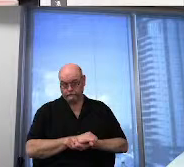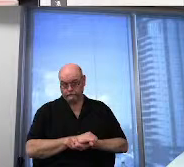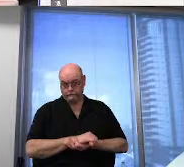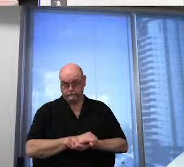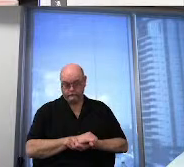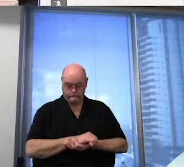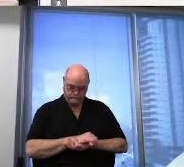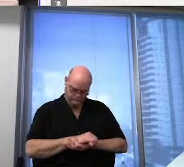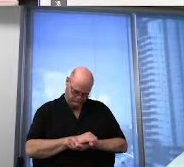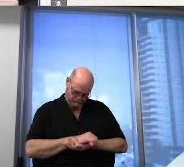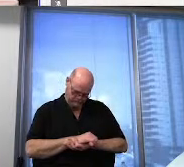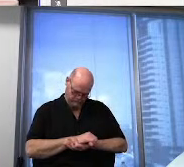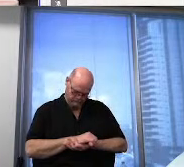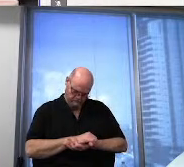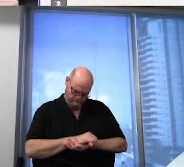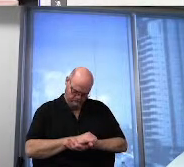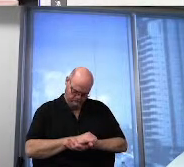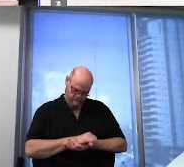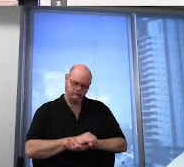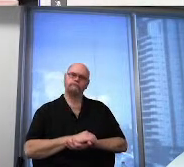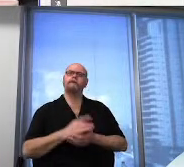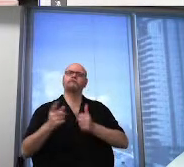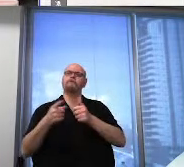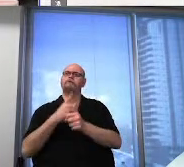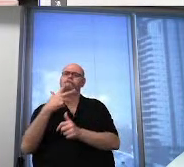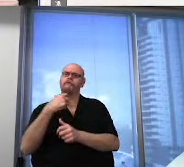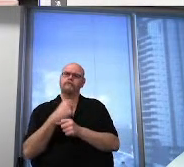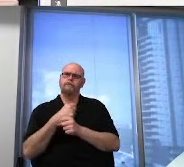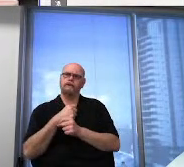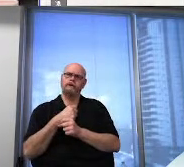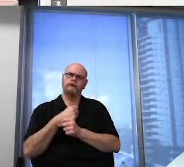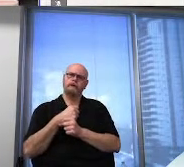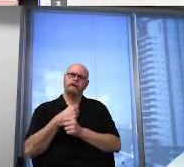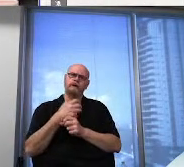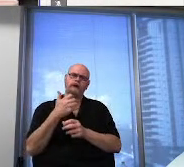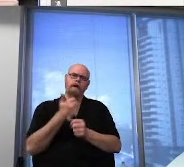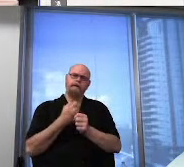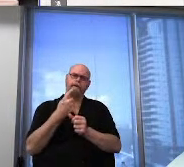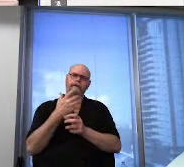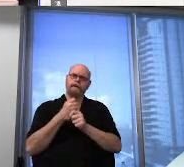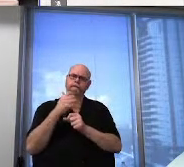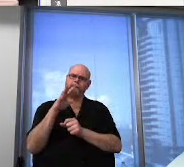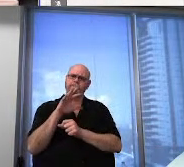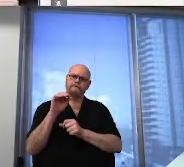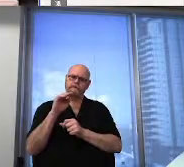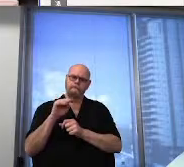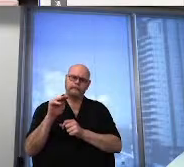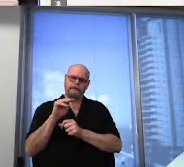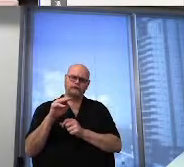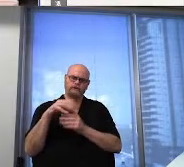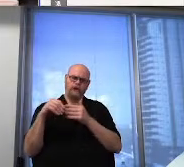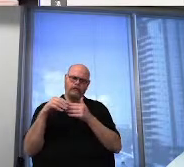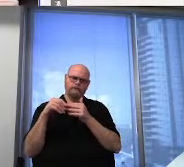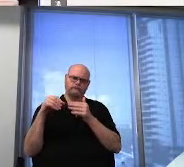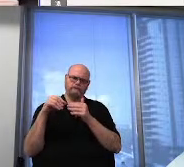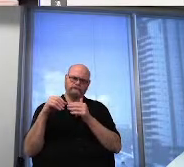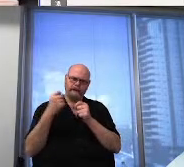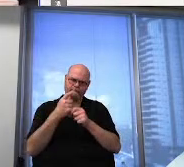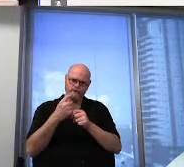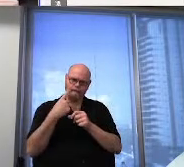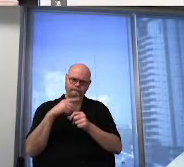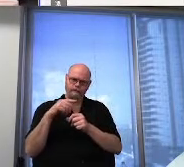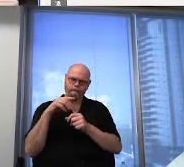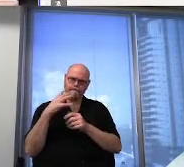And then my recollection for like the first 3 operating years, Luma was getting about $50 million a year for vegetation management. Do you have